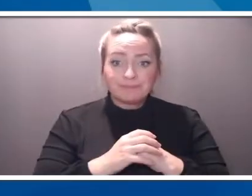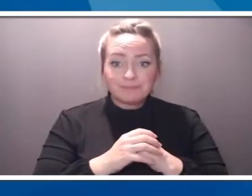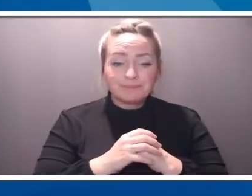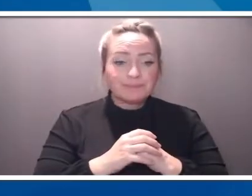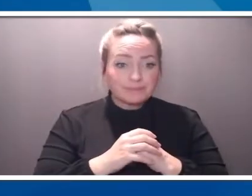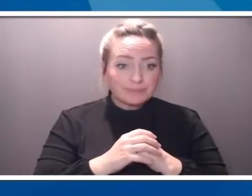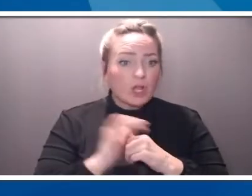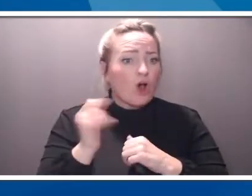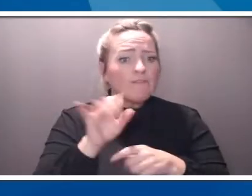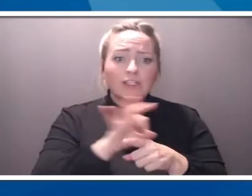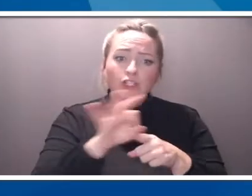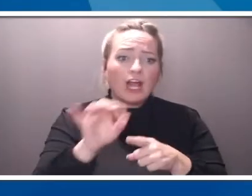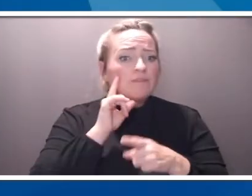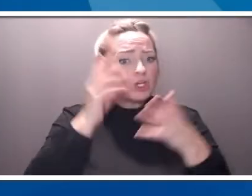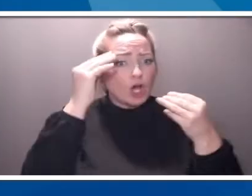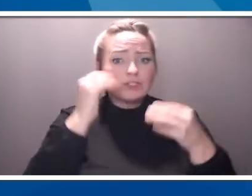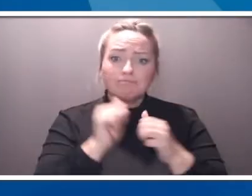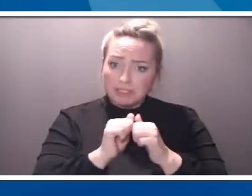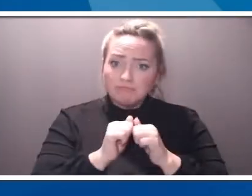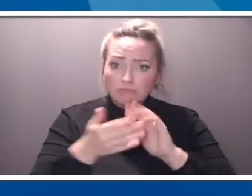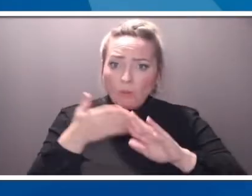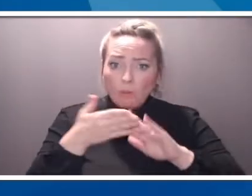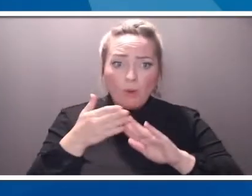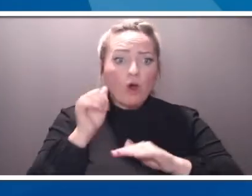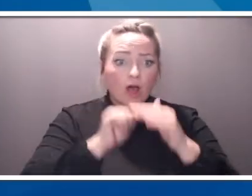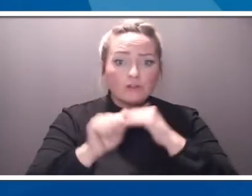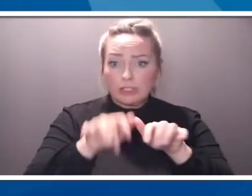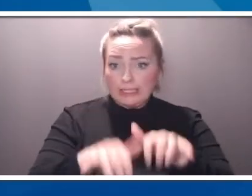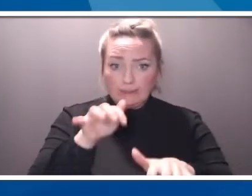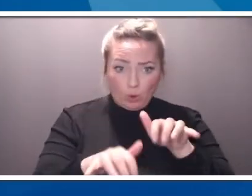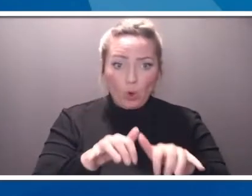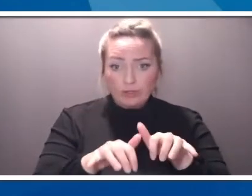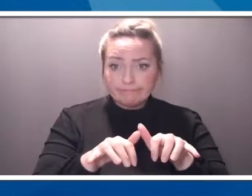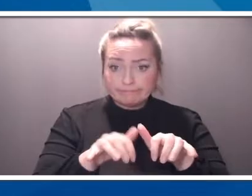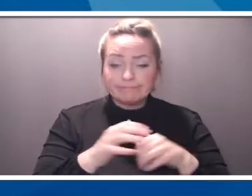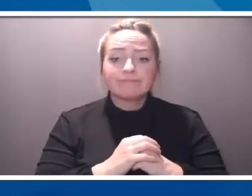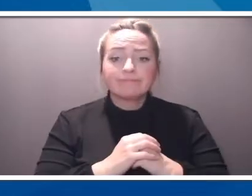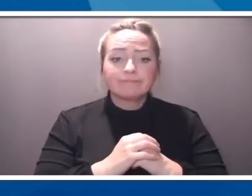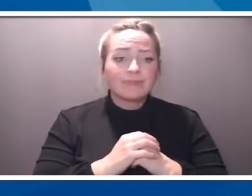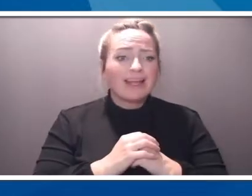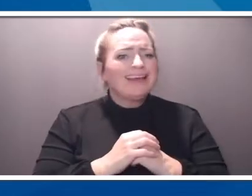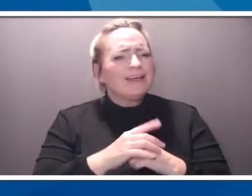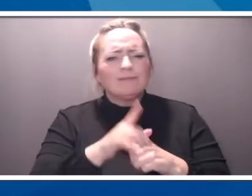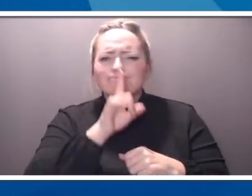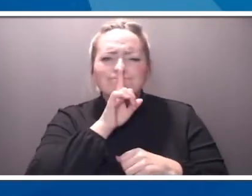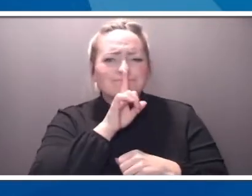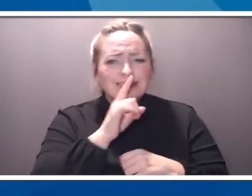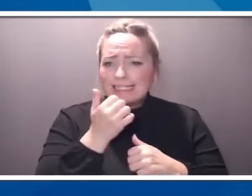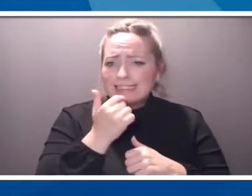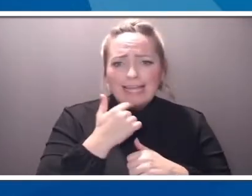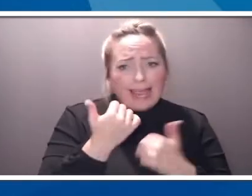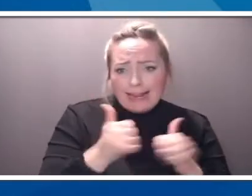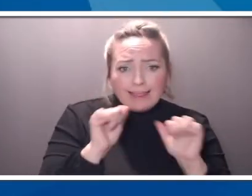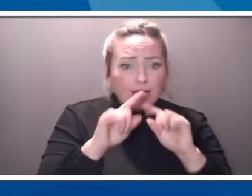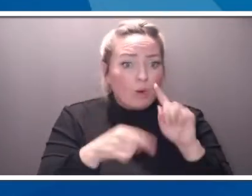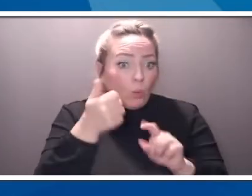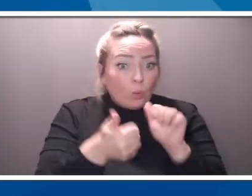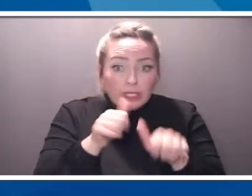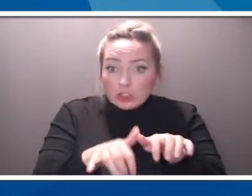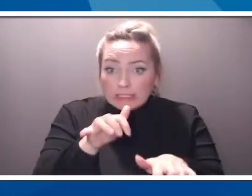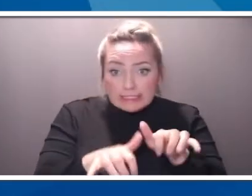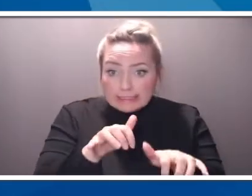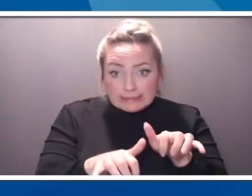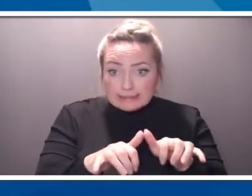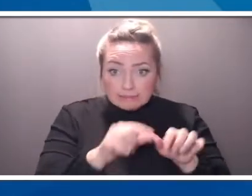211. Keyboard. All functionality of the content is operable through a keyboard interface. Now, it doesn't say